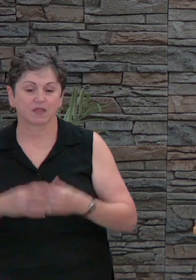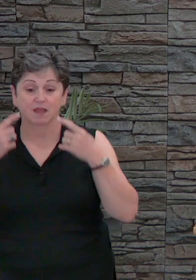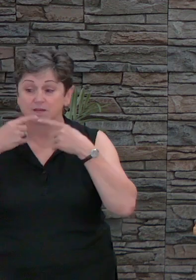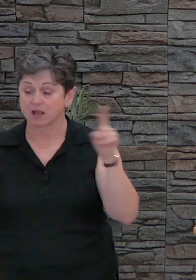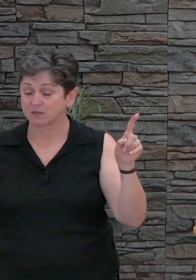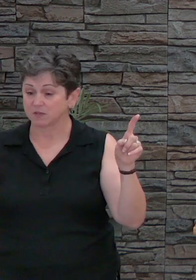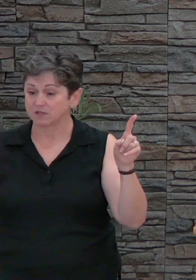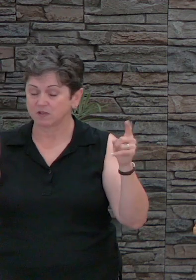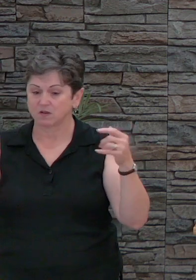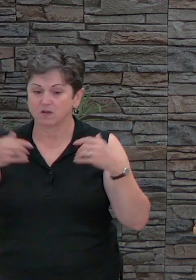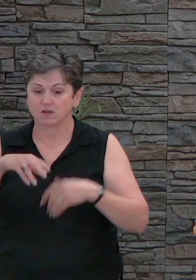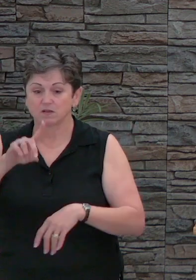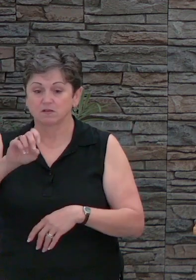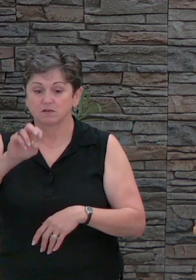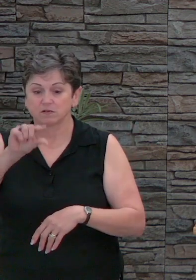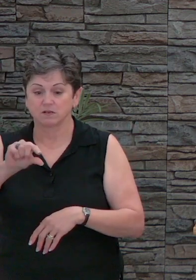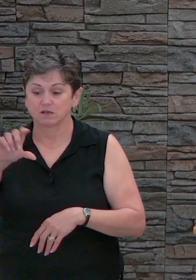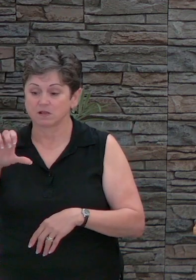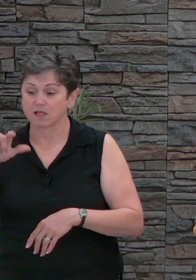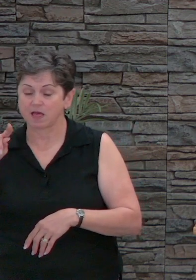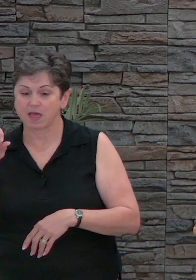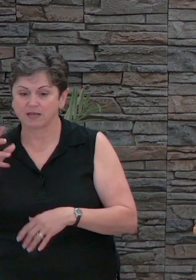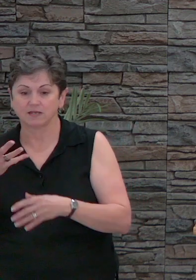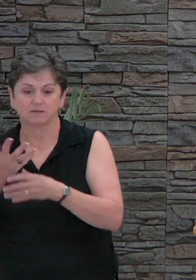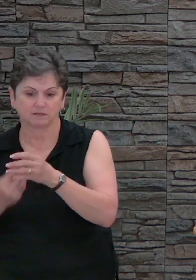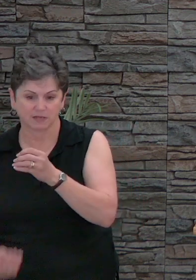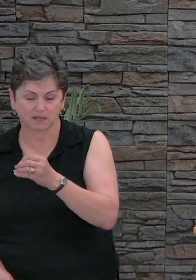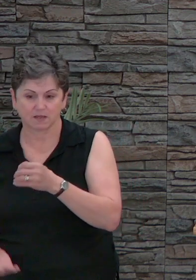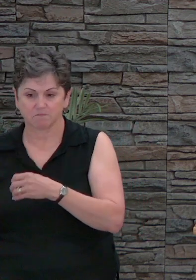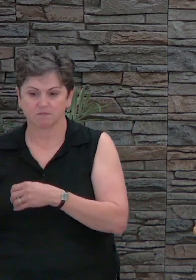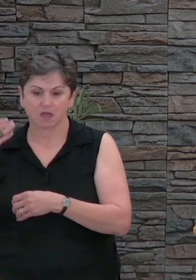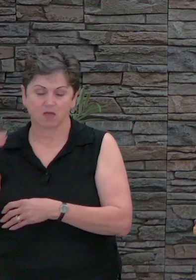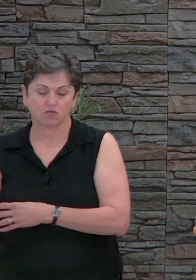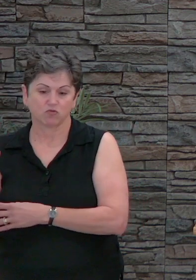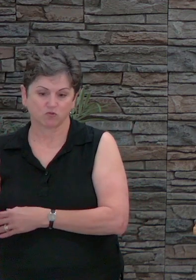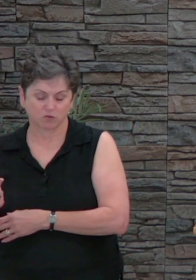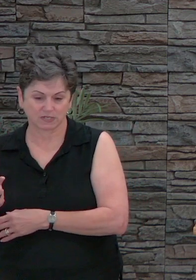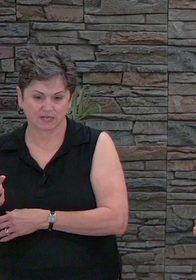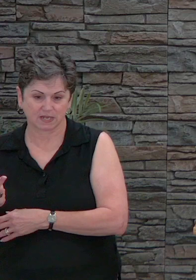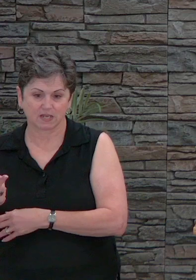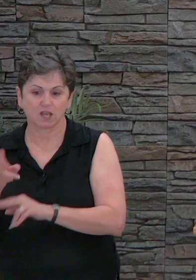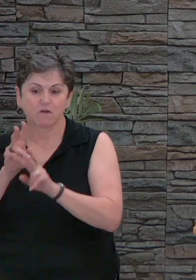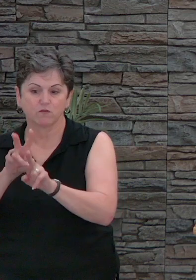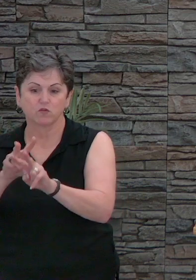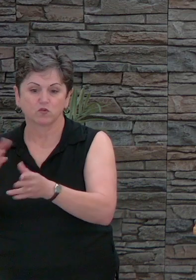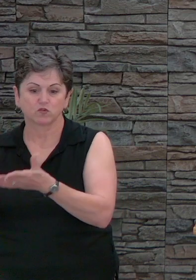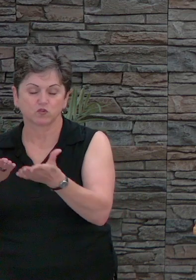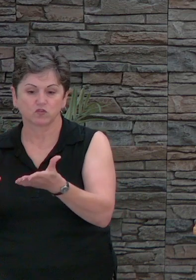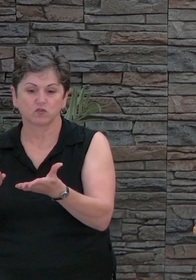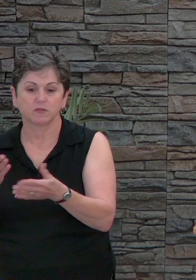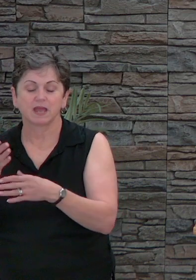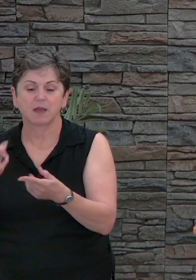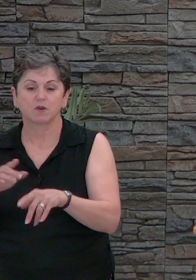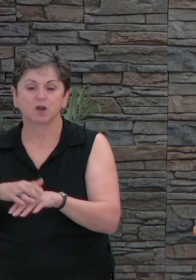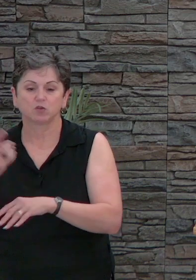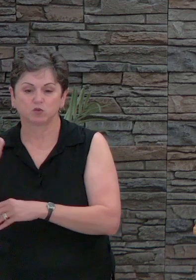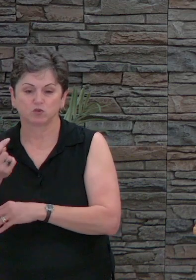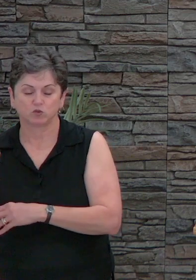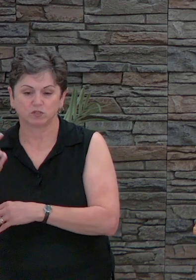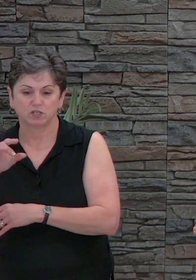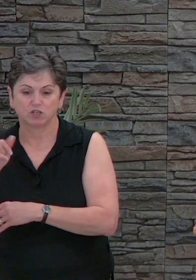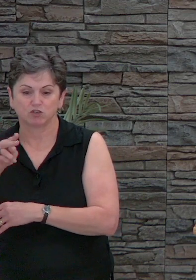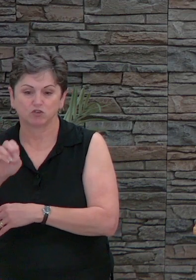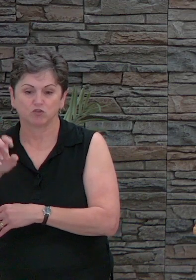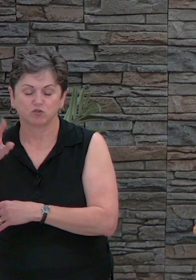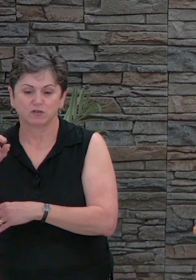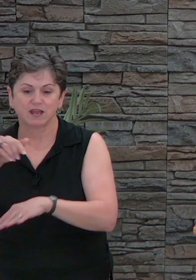Announcements today, we have Doug Clannon died this last Thursday. His funeral service will be Tuesday, June